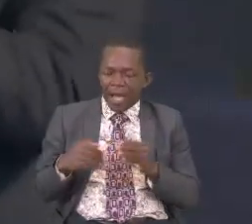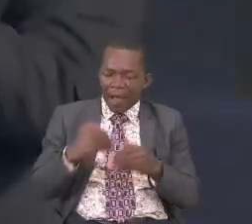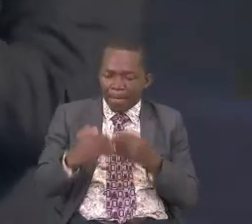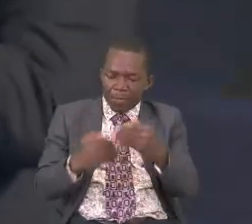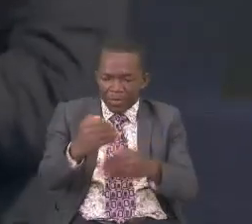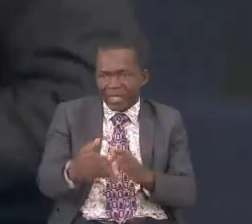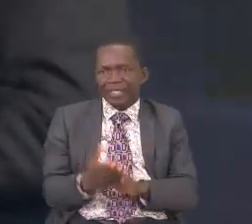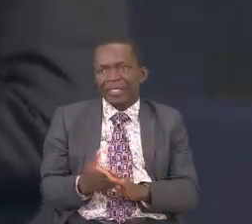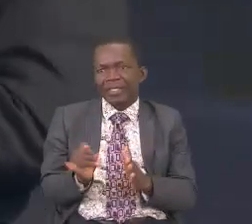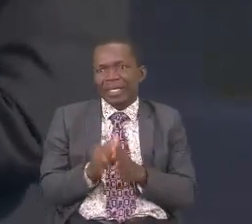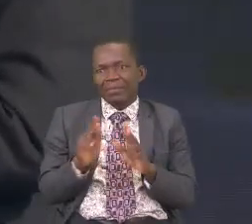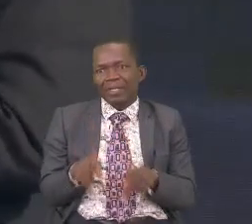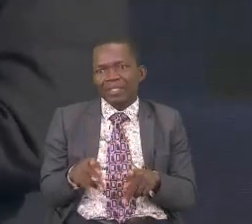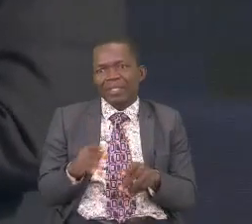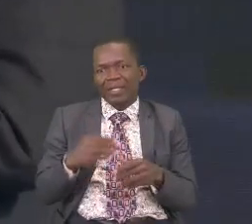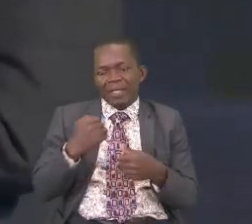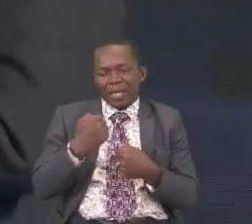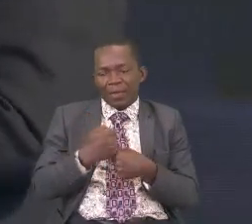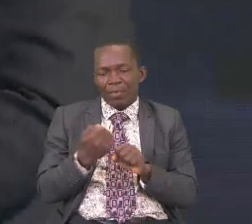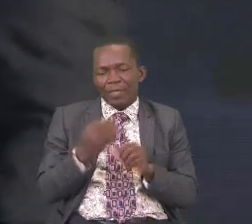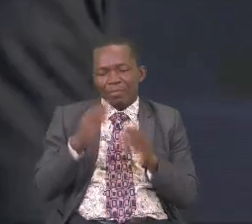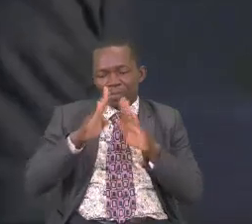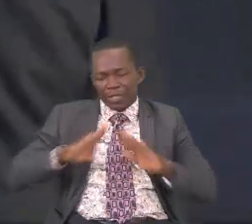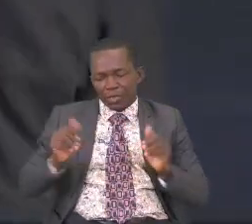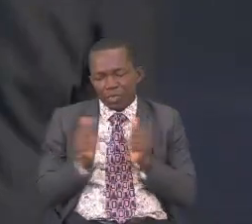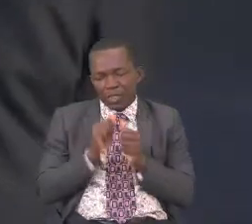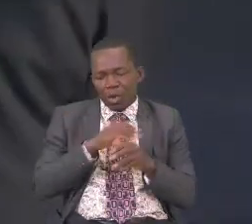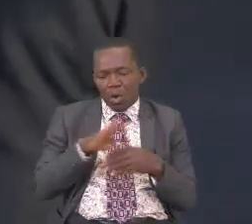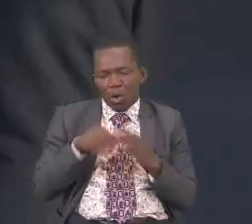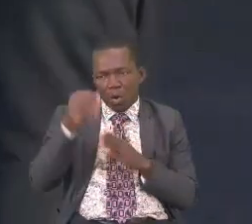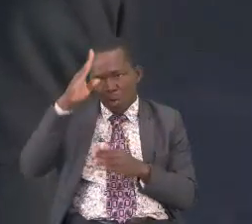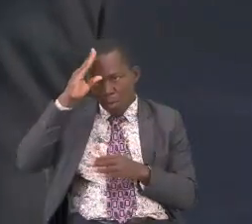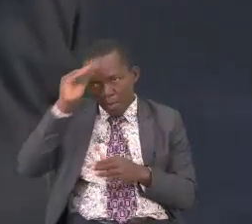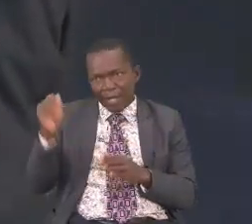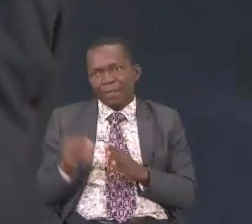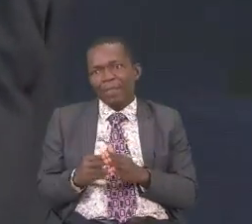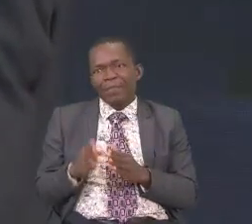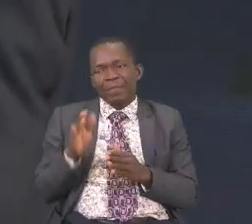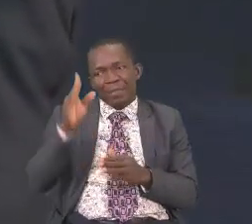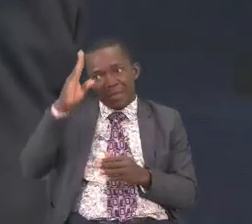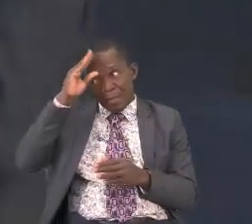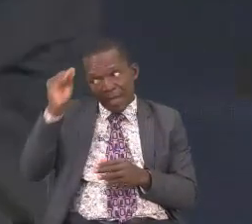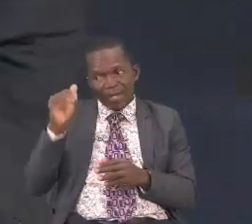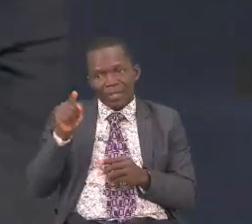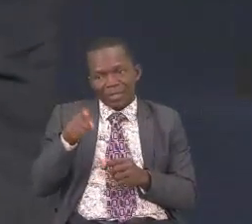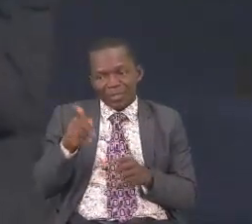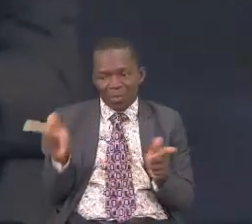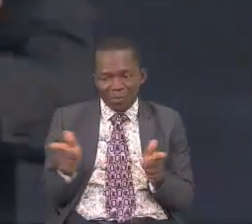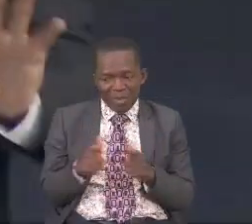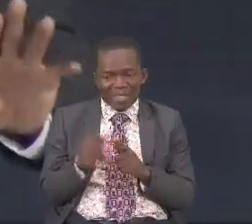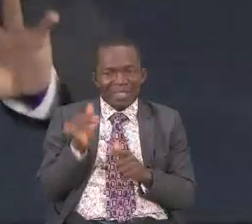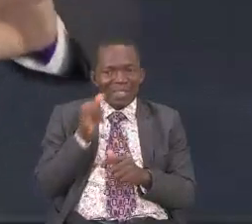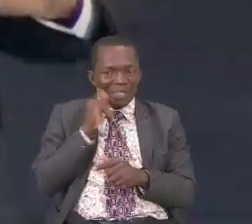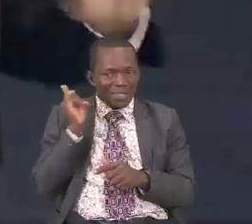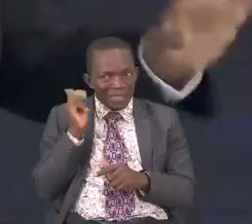you cannot make peace with all men the men your marriage last year simple